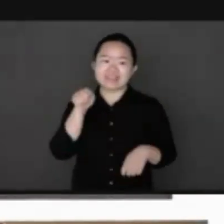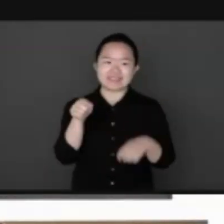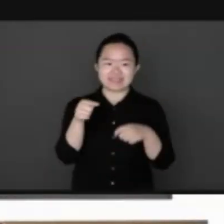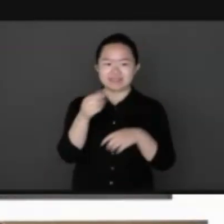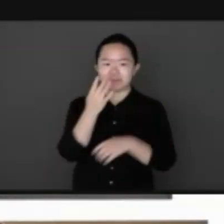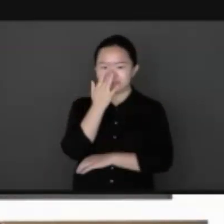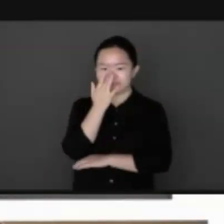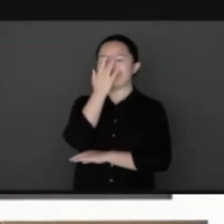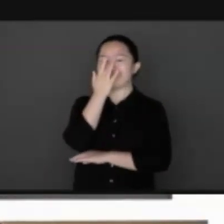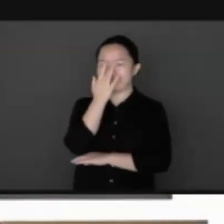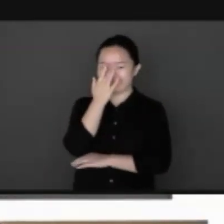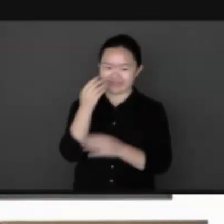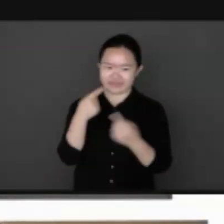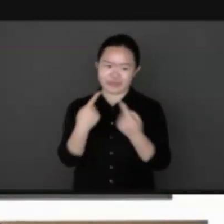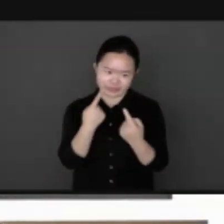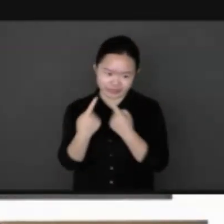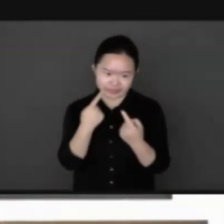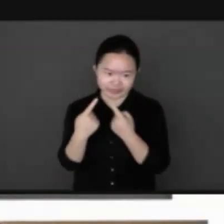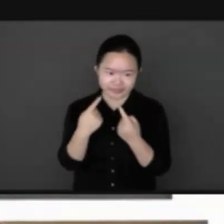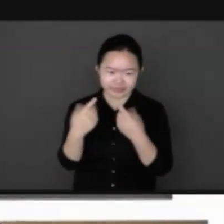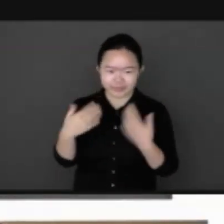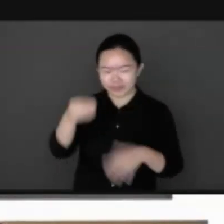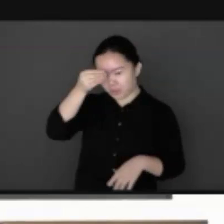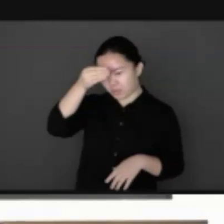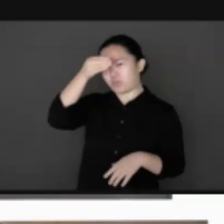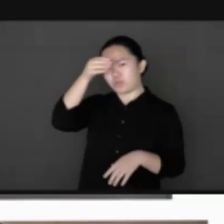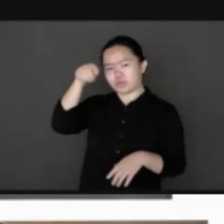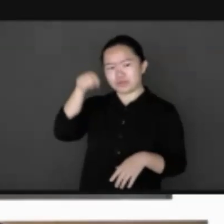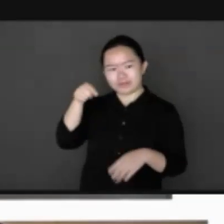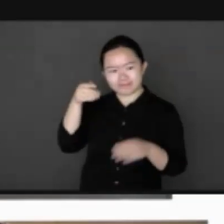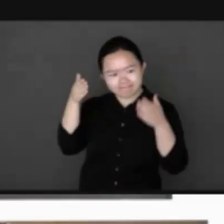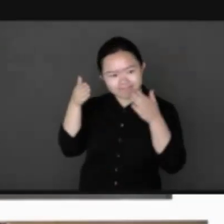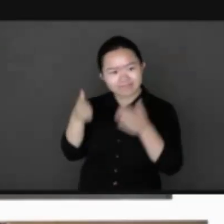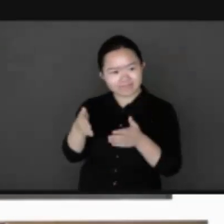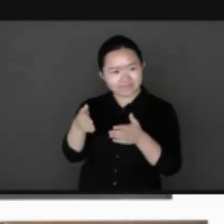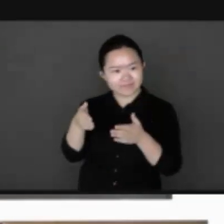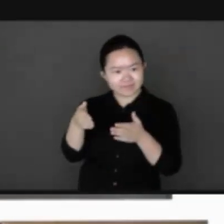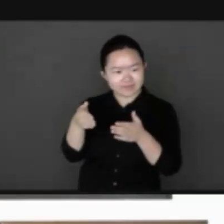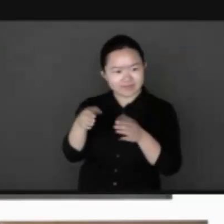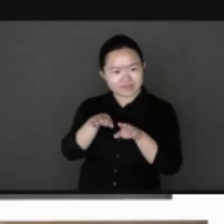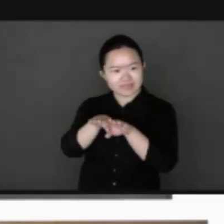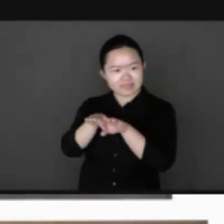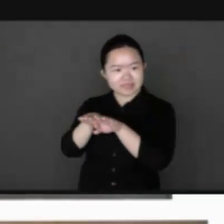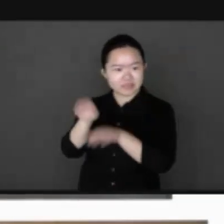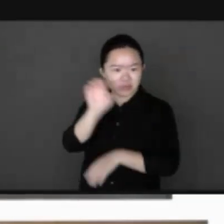and the interpretation, application, and testability of standard. So we have a European standard